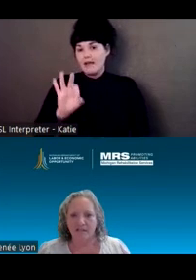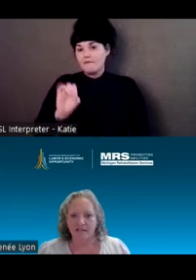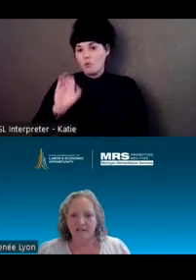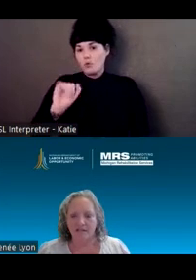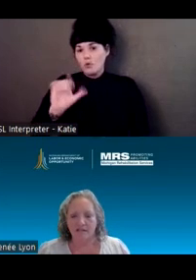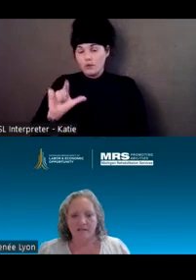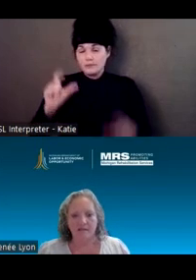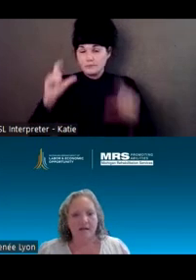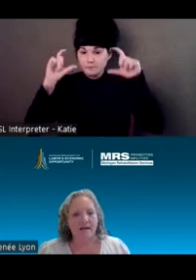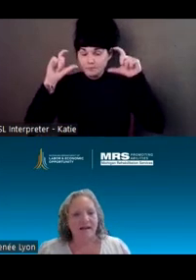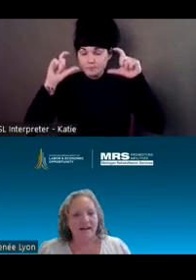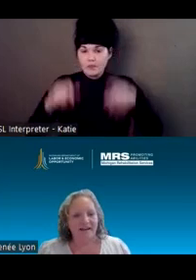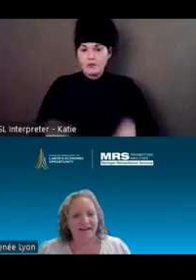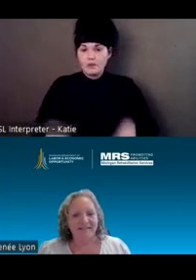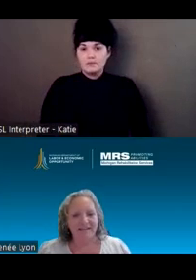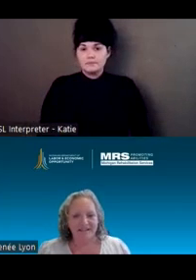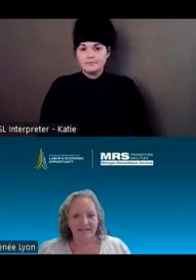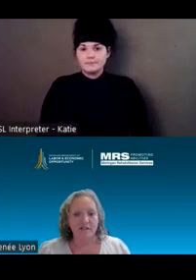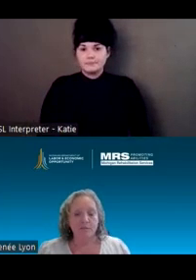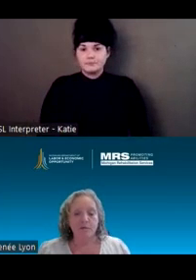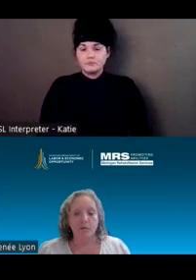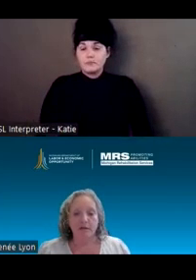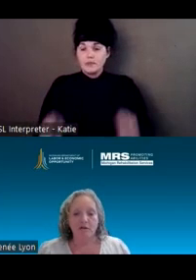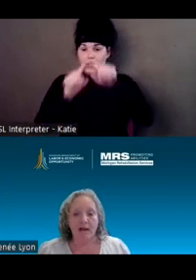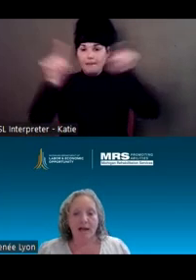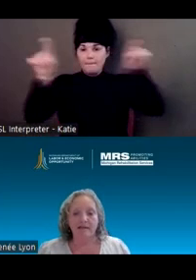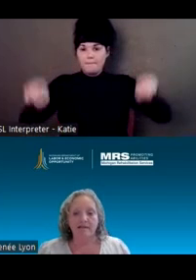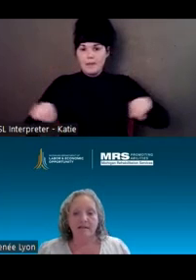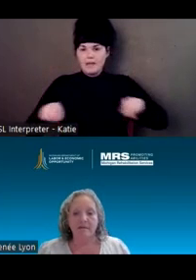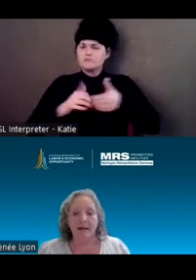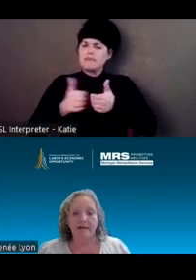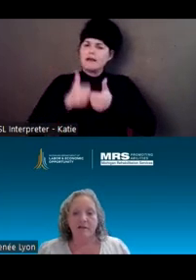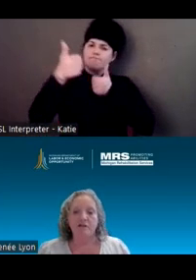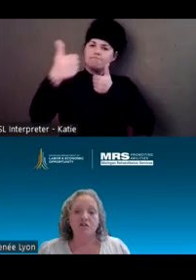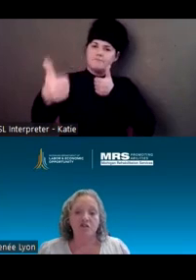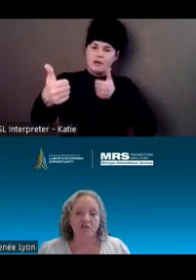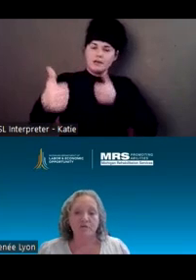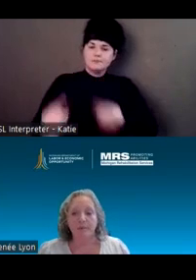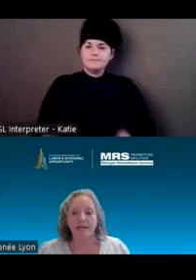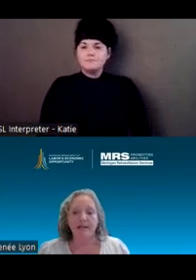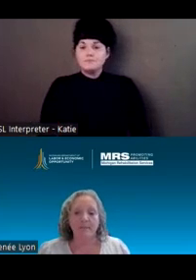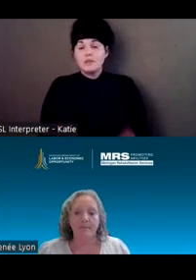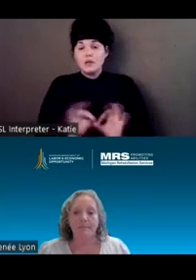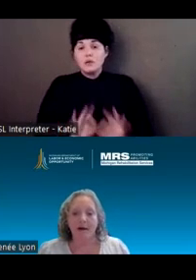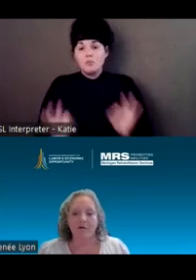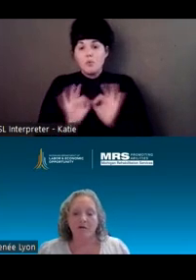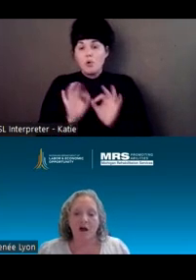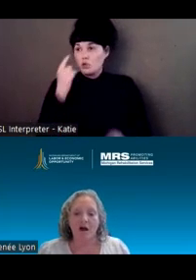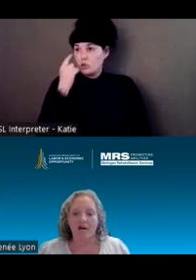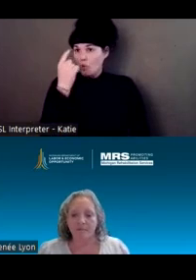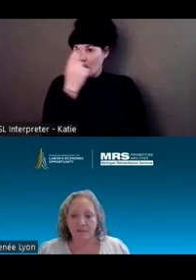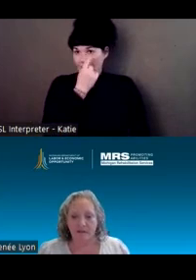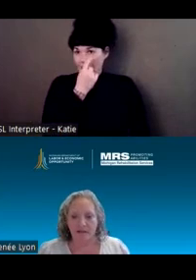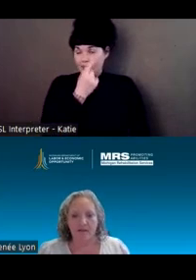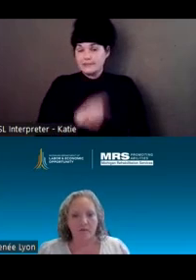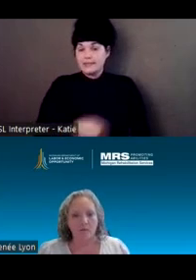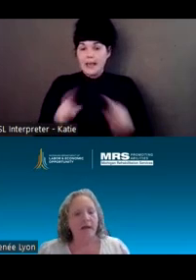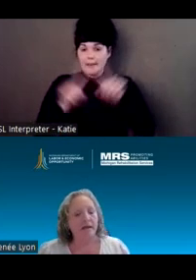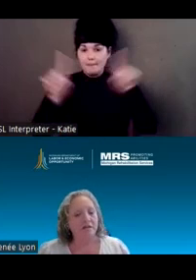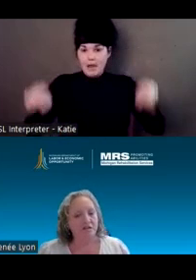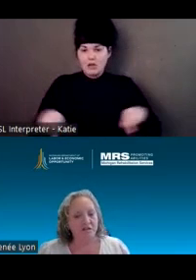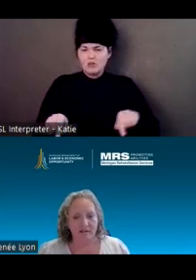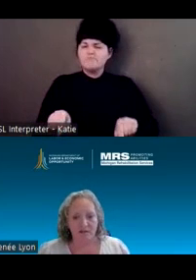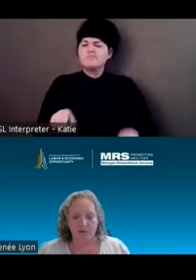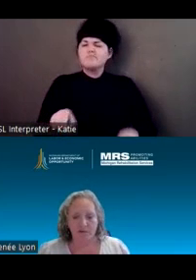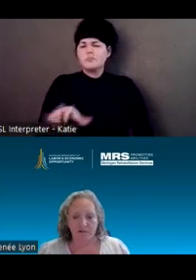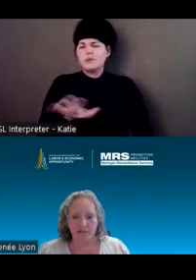Monitor distance. Again, the distance between your eyes and the monitor should be about arm's length